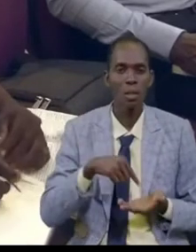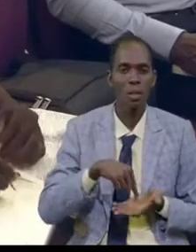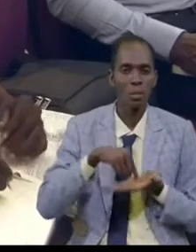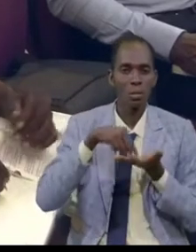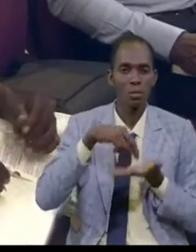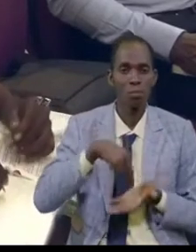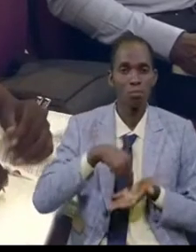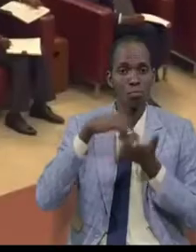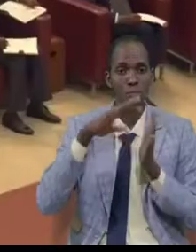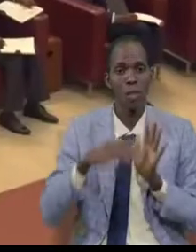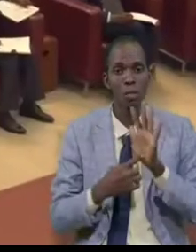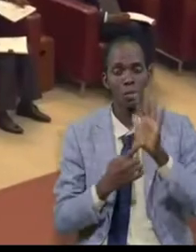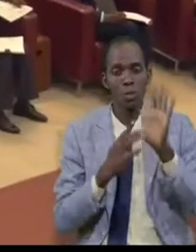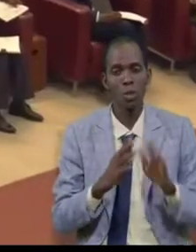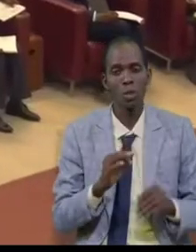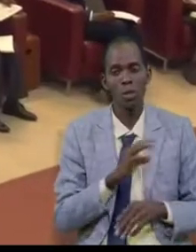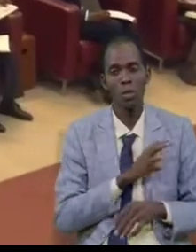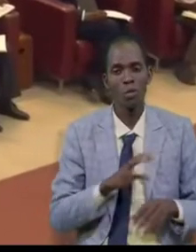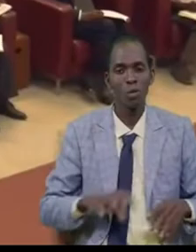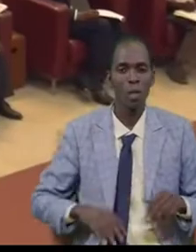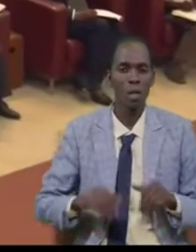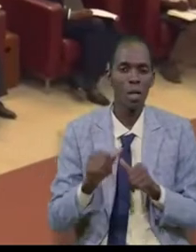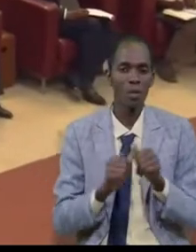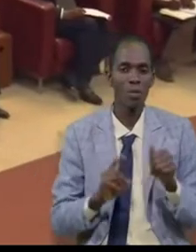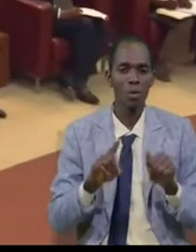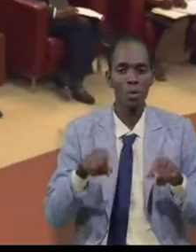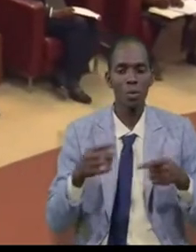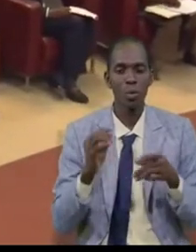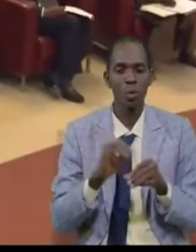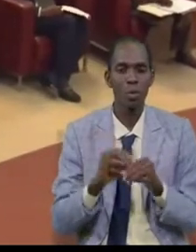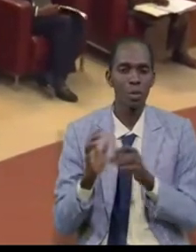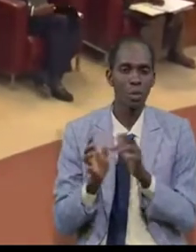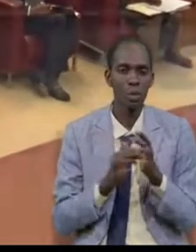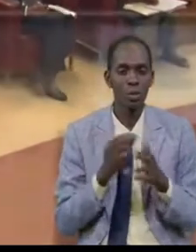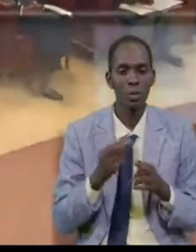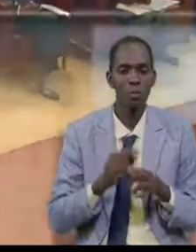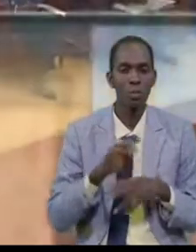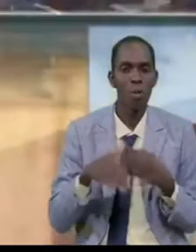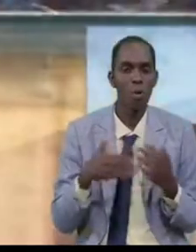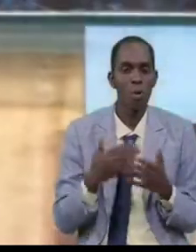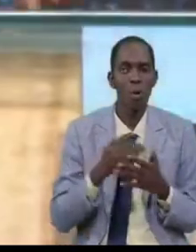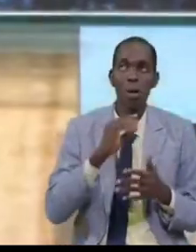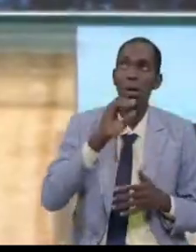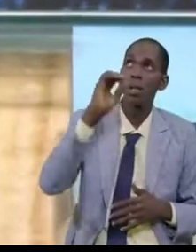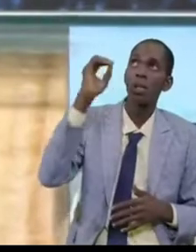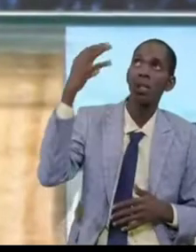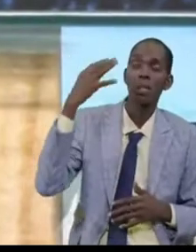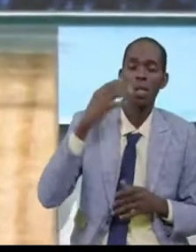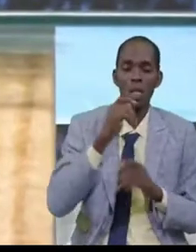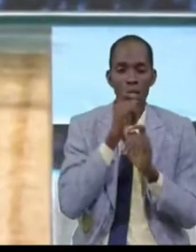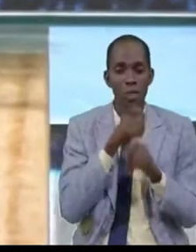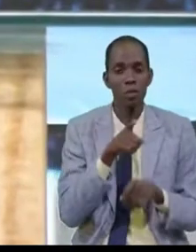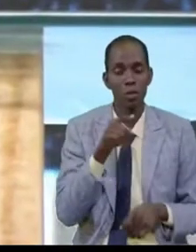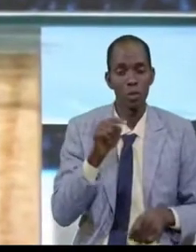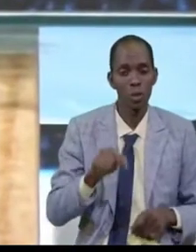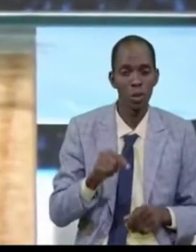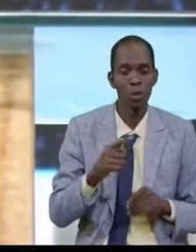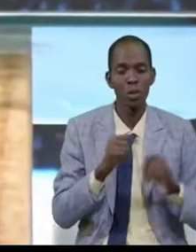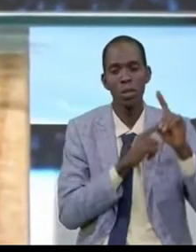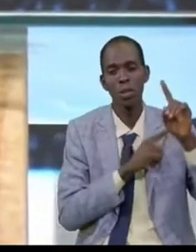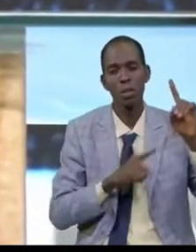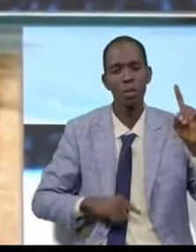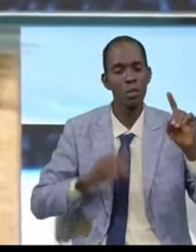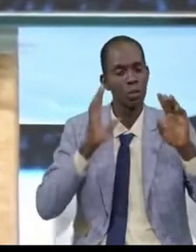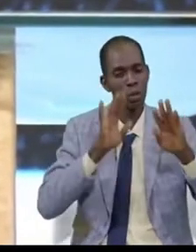everywhere you go in Jesus' name. And all the grace you need and all the gifts you need, the Lord will supply.